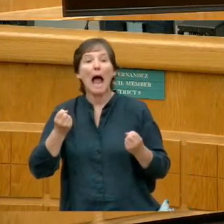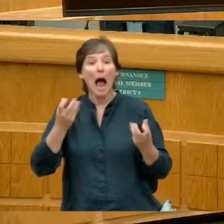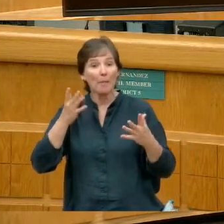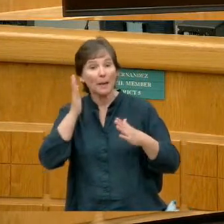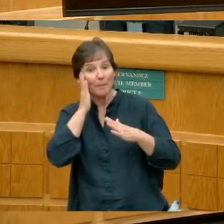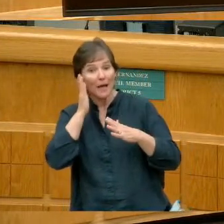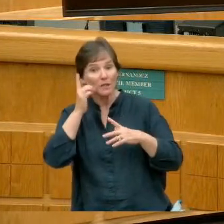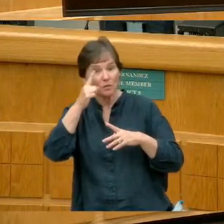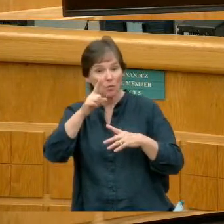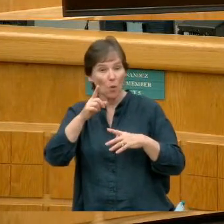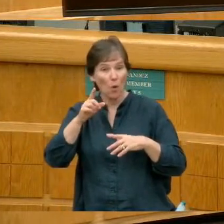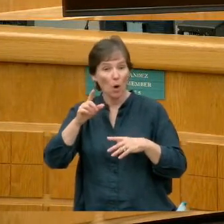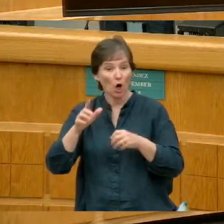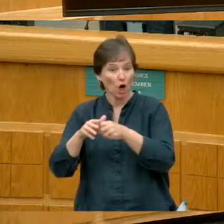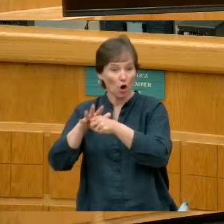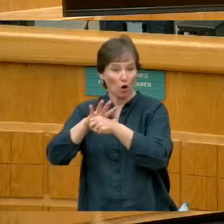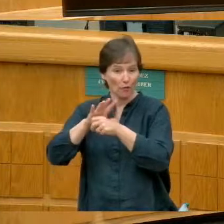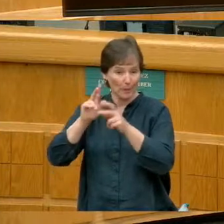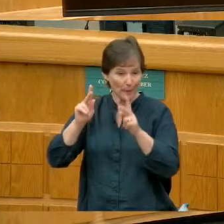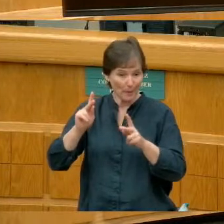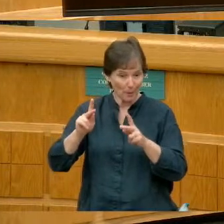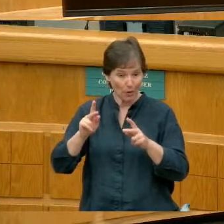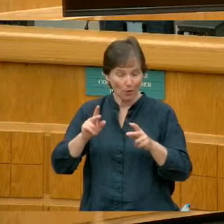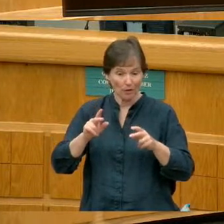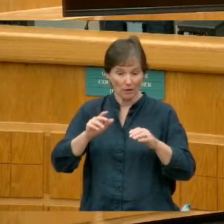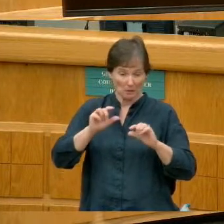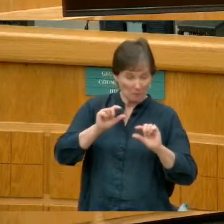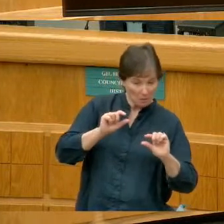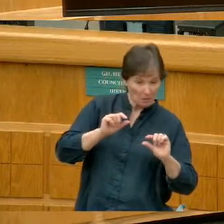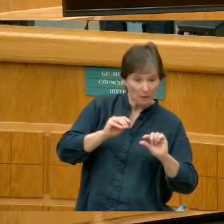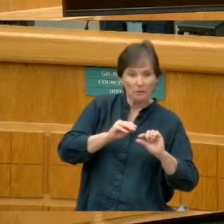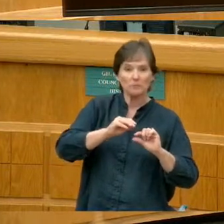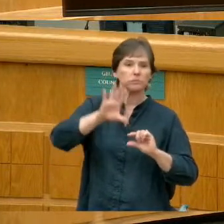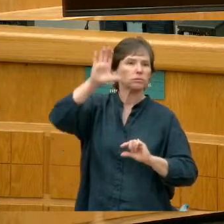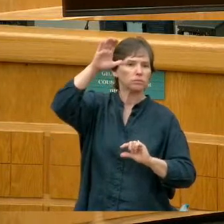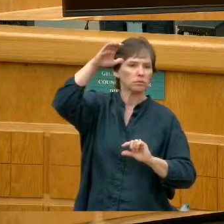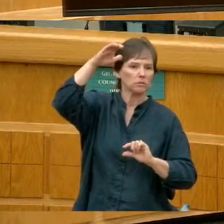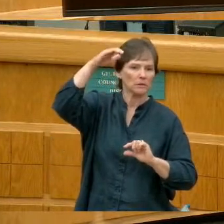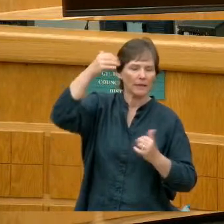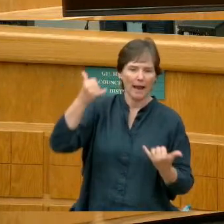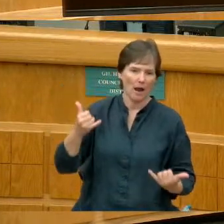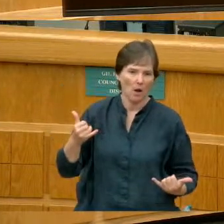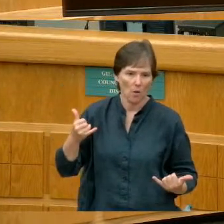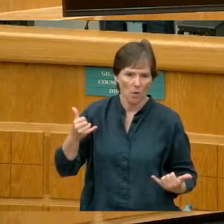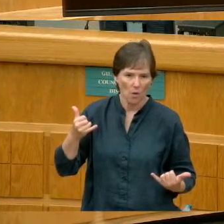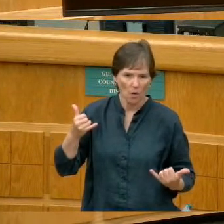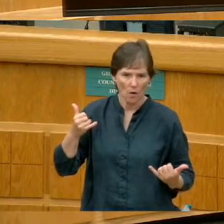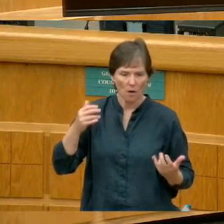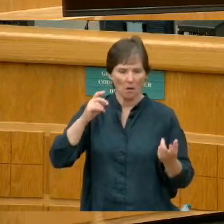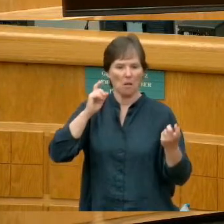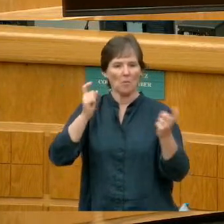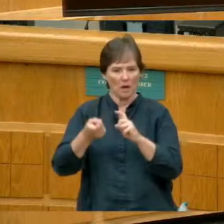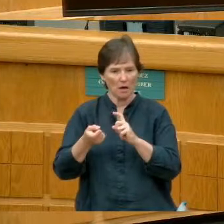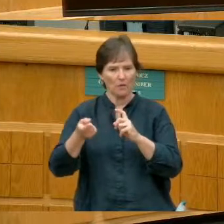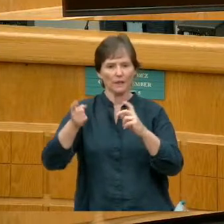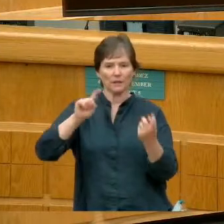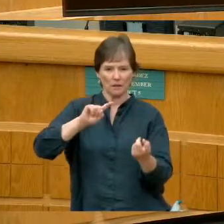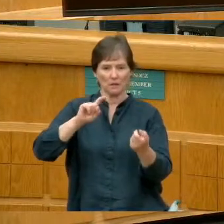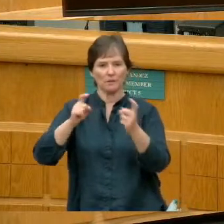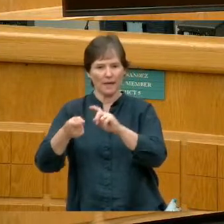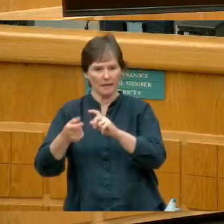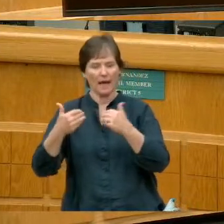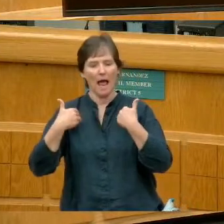had surge plans built, and then we've said modify, and then we've modified again and again and